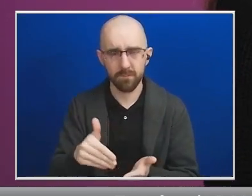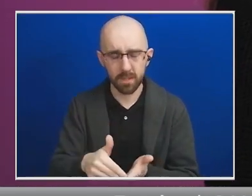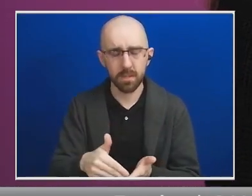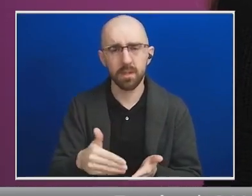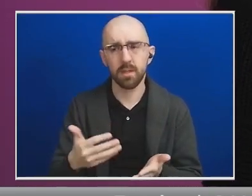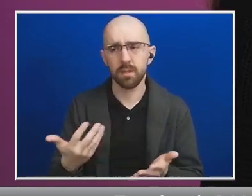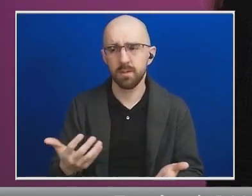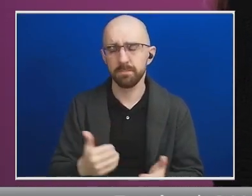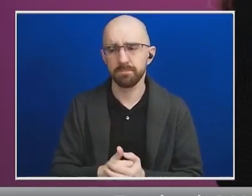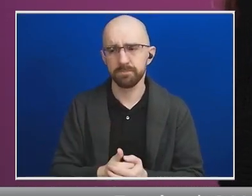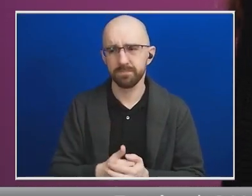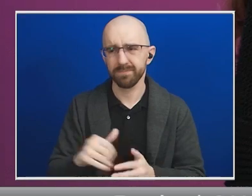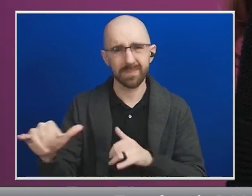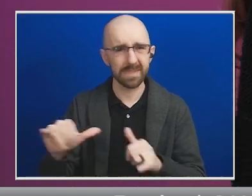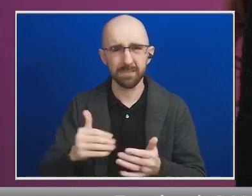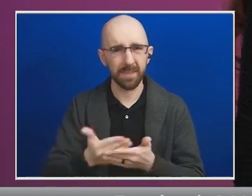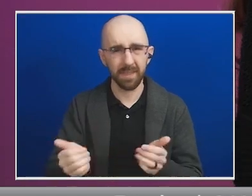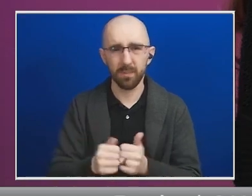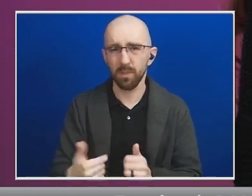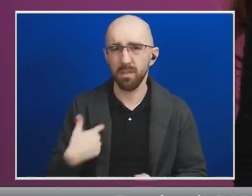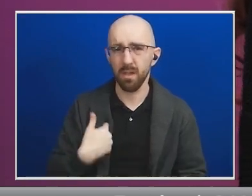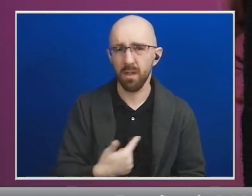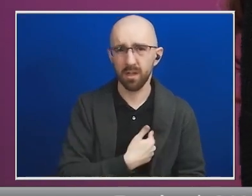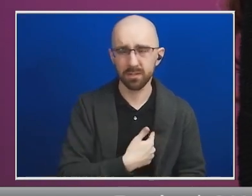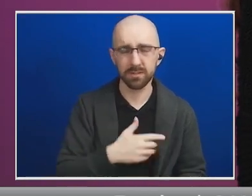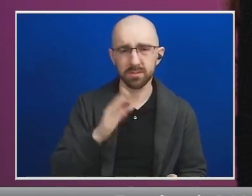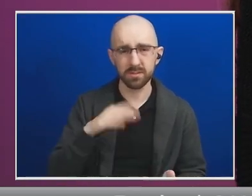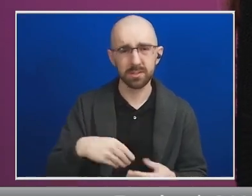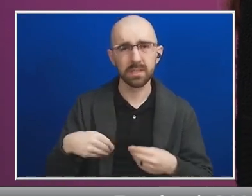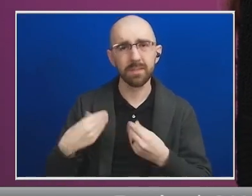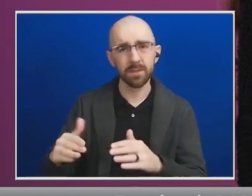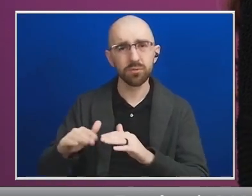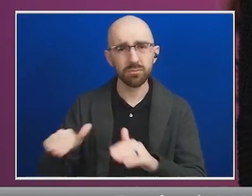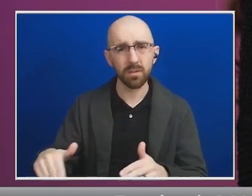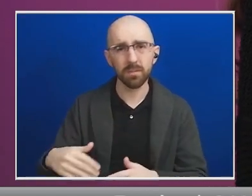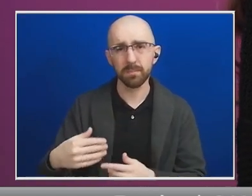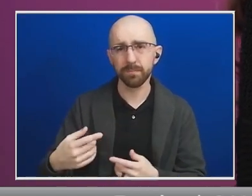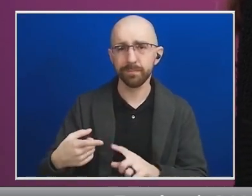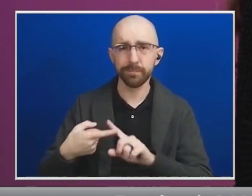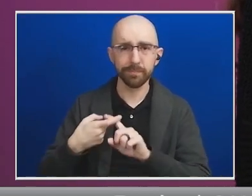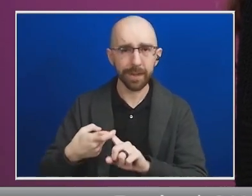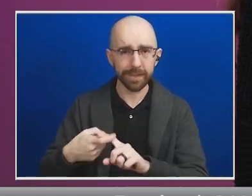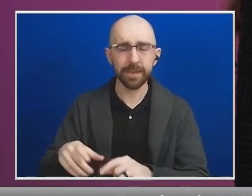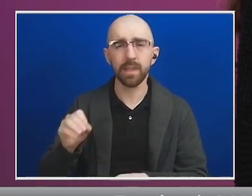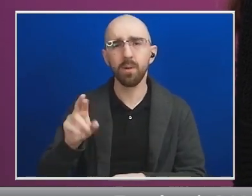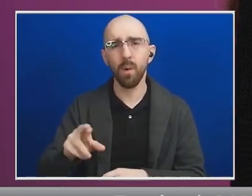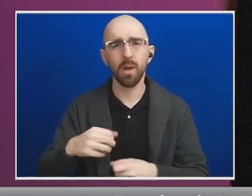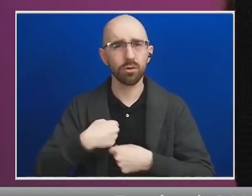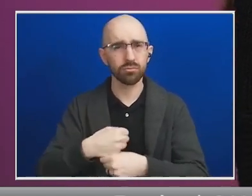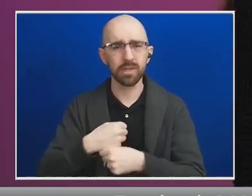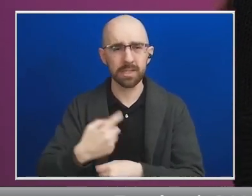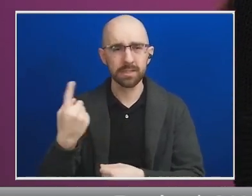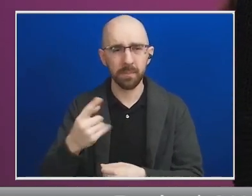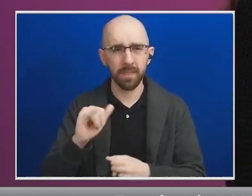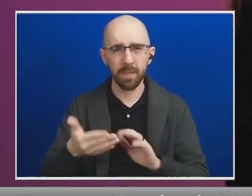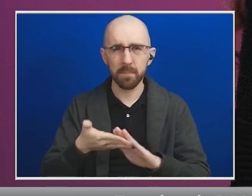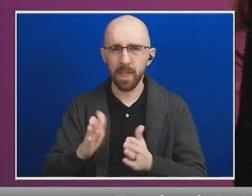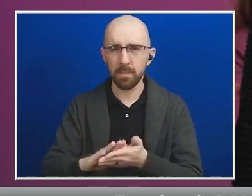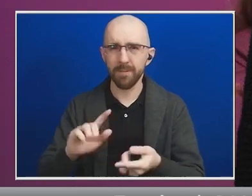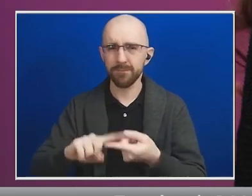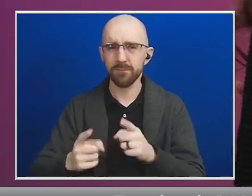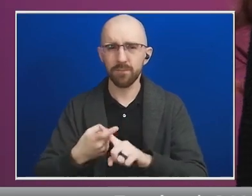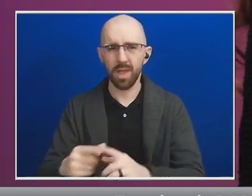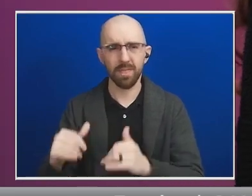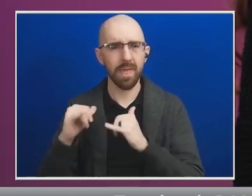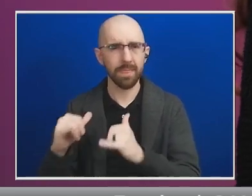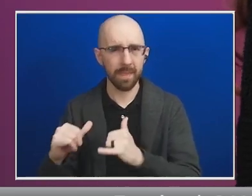thing happened to us. So giving these child a buddy, or to create something that became a friend like them, a companion